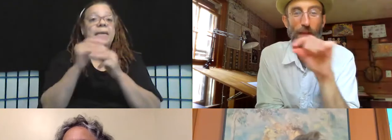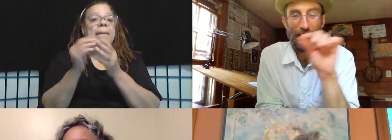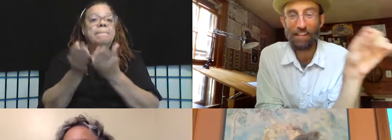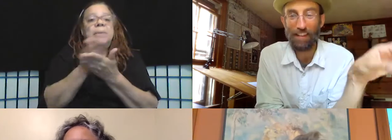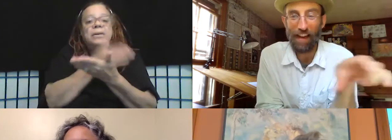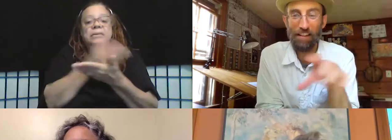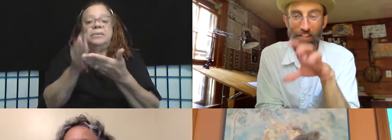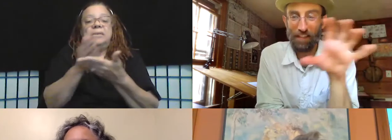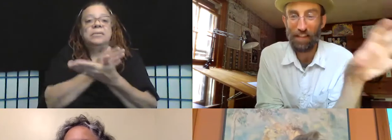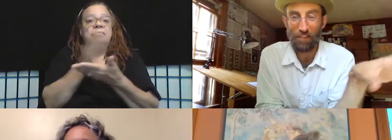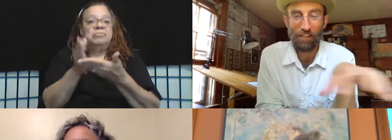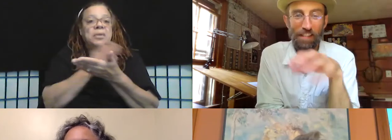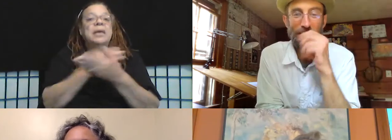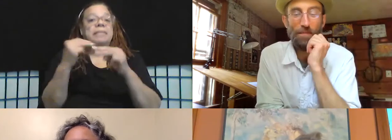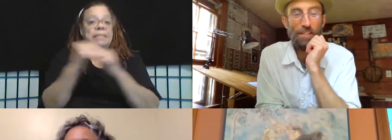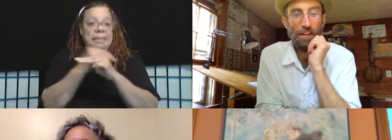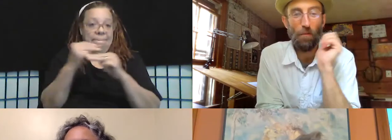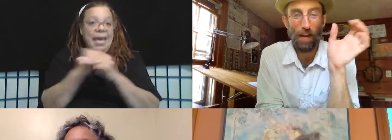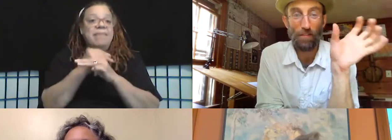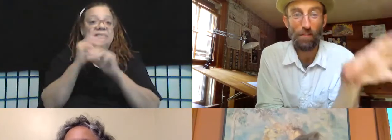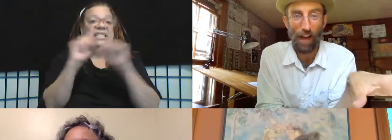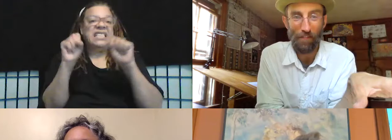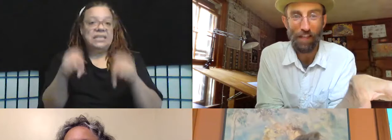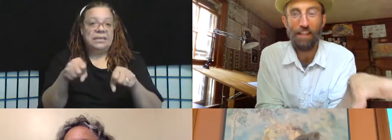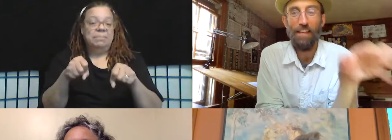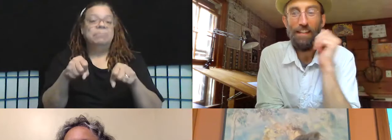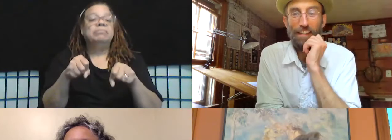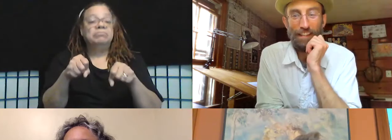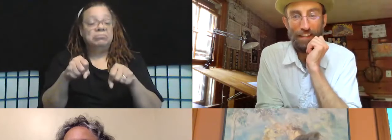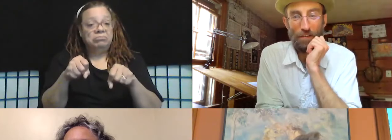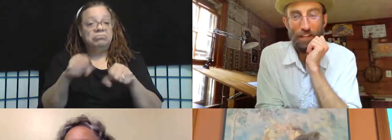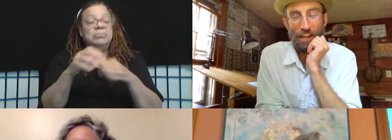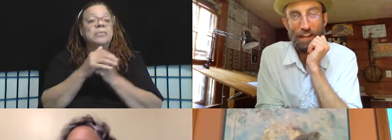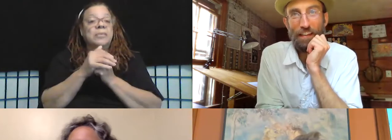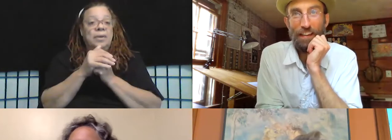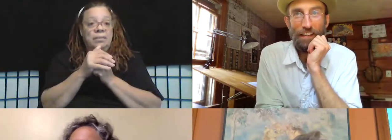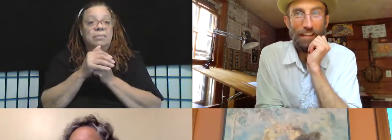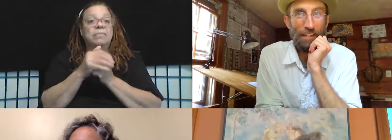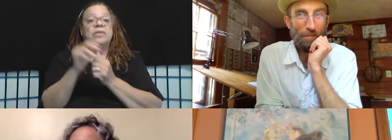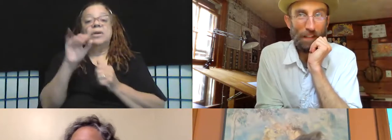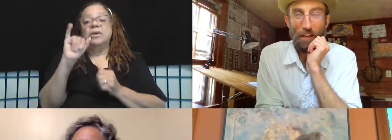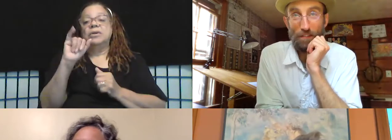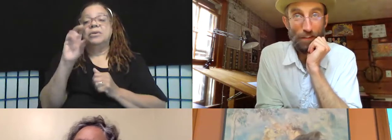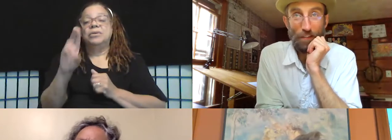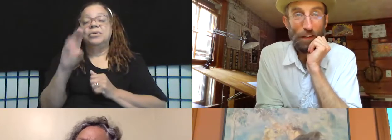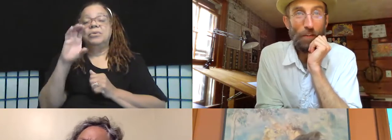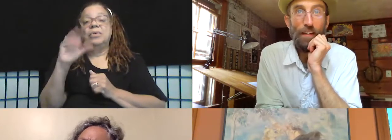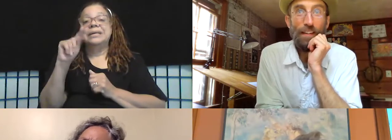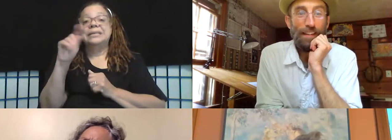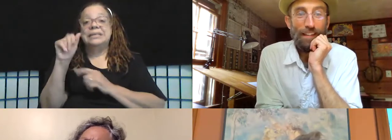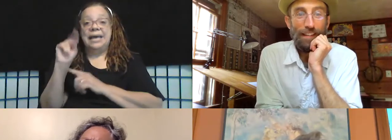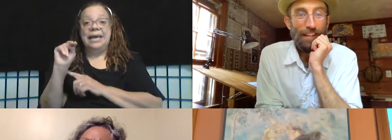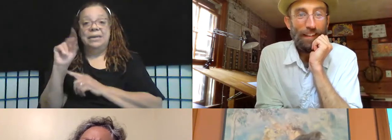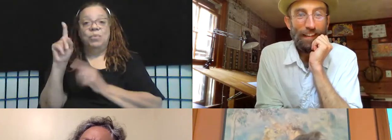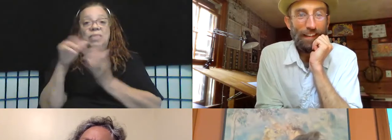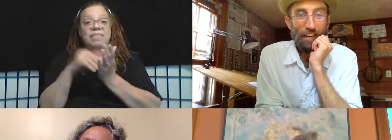the mathematics and calendrical systems a way of surviving in the Yucatan 1,000 years ago. Have you been to